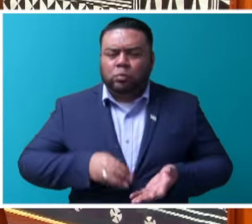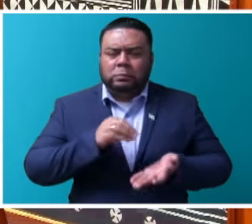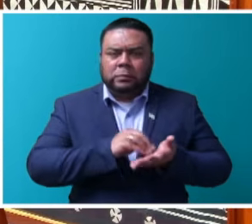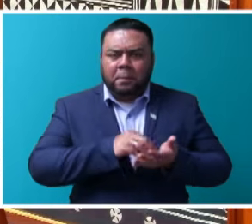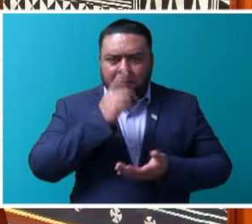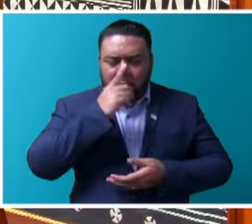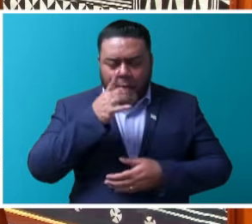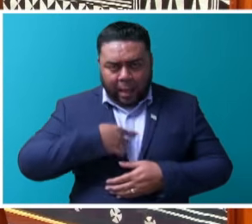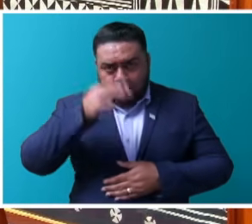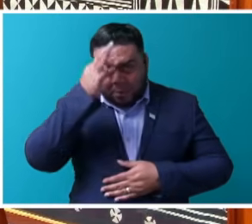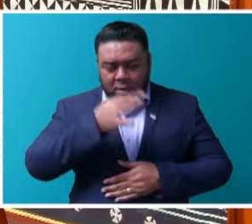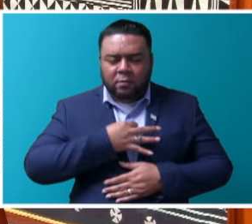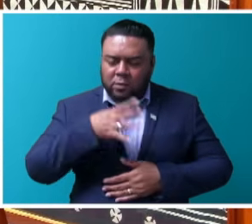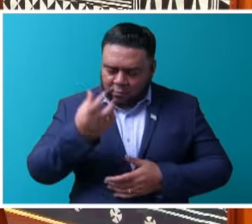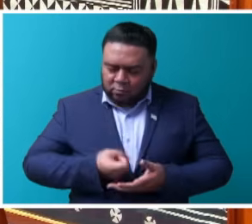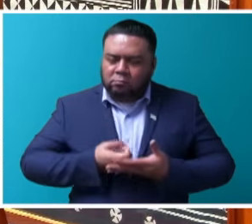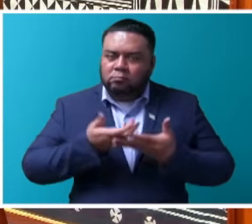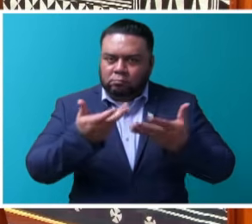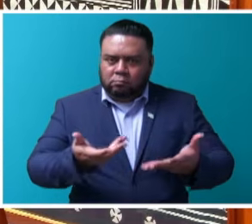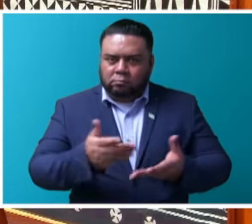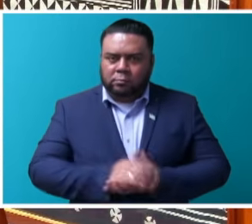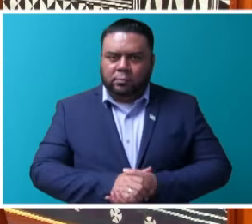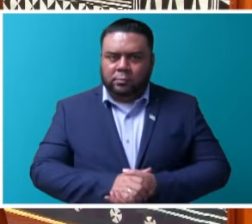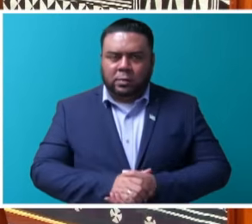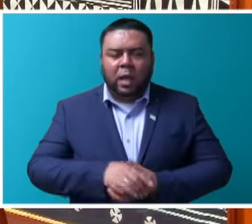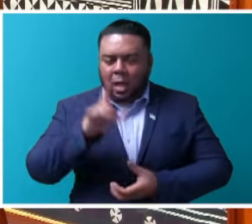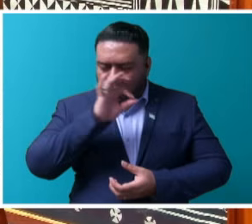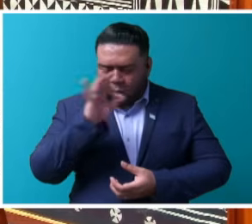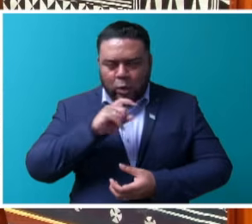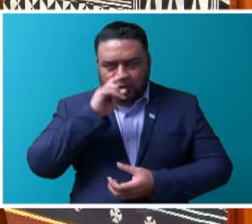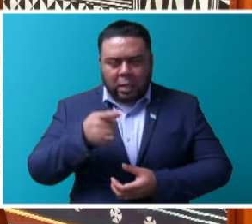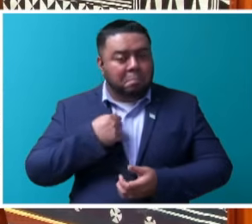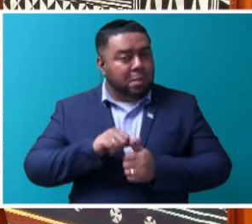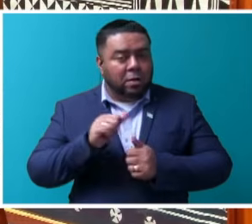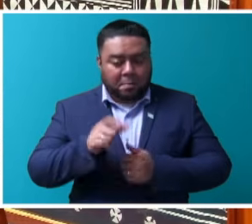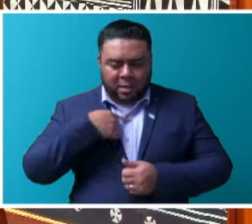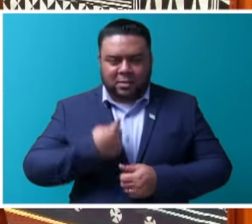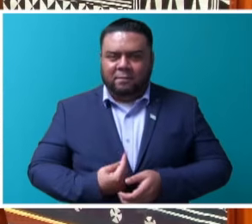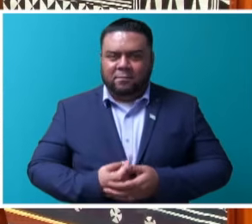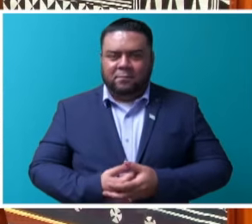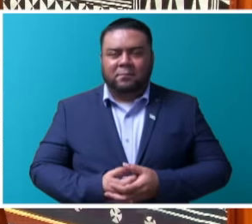I believe, have been exhausted. I could not have said it any better myself.